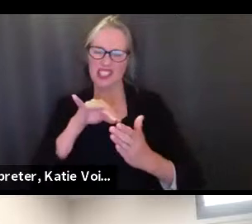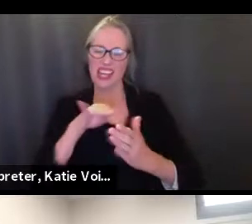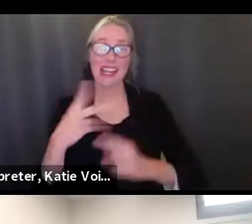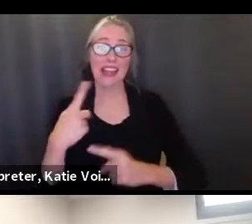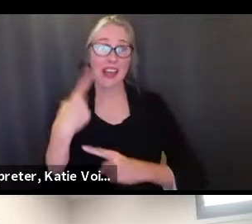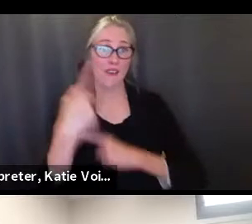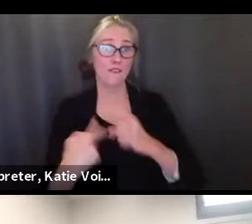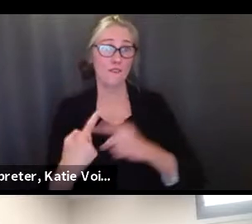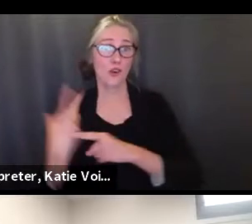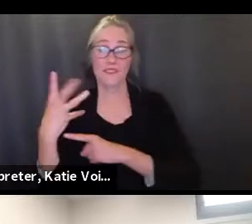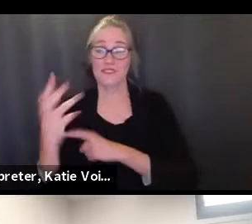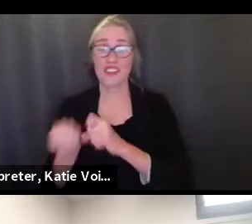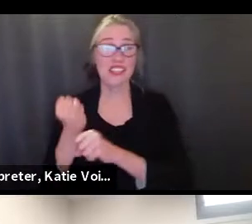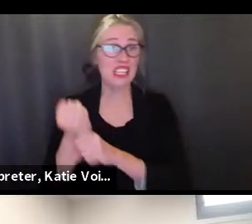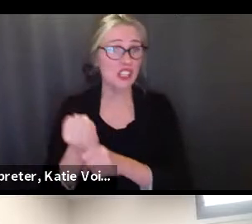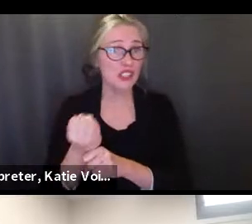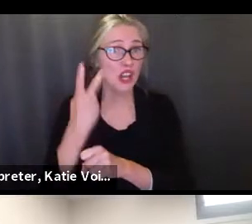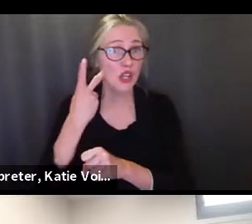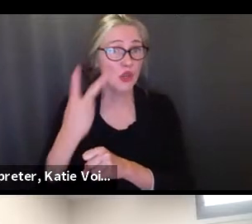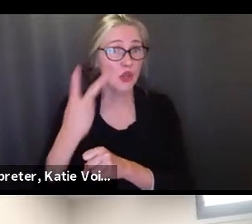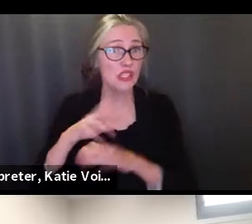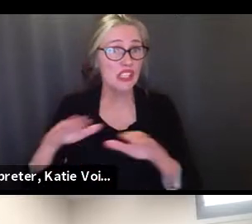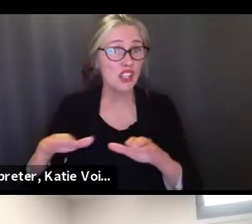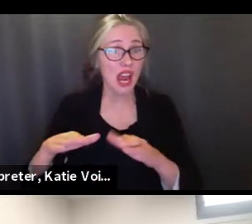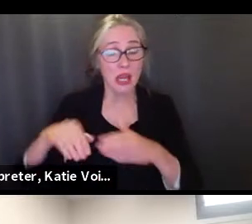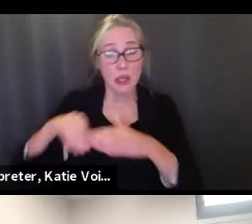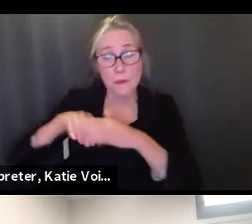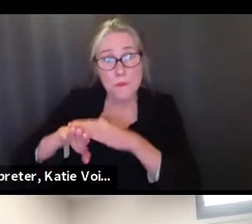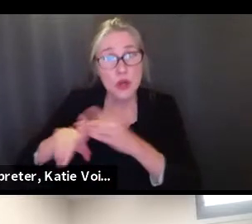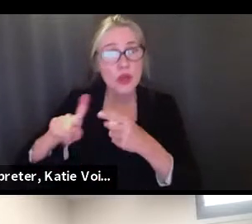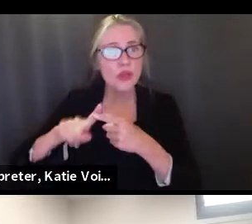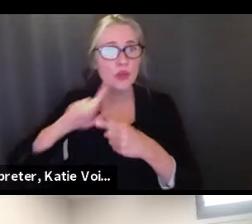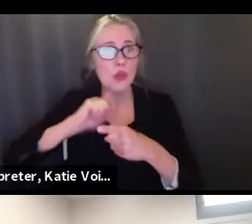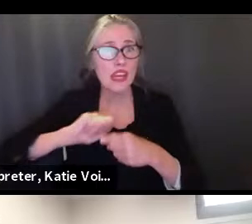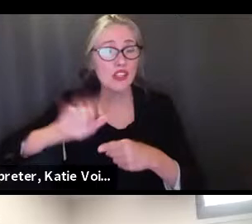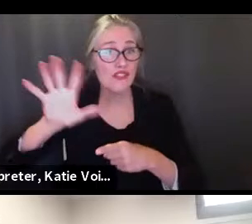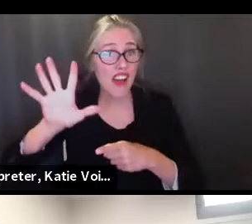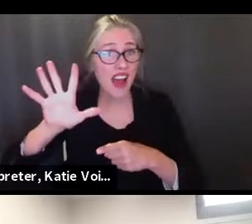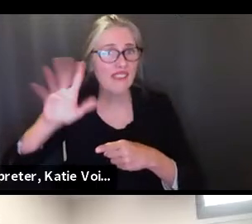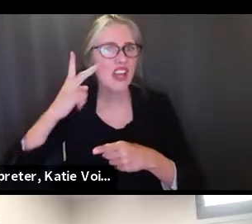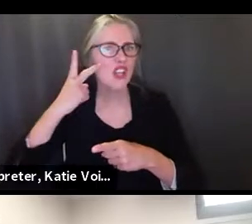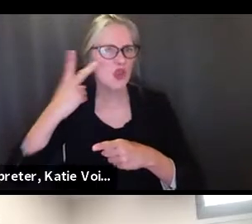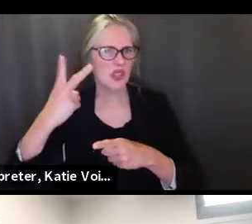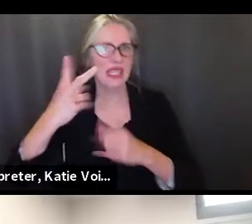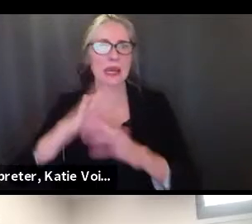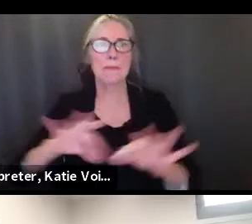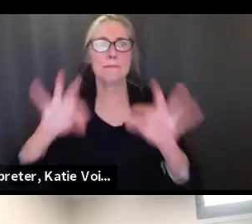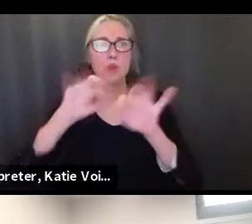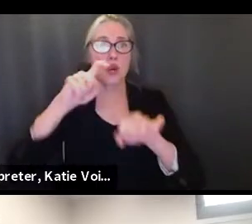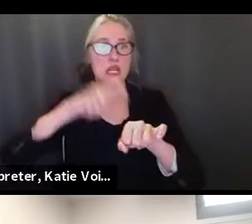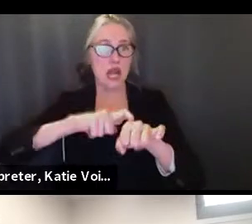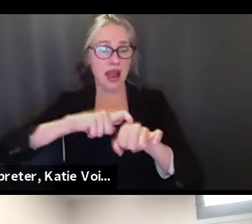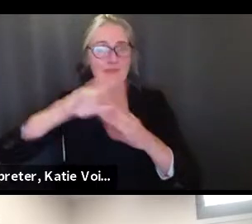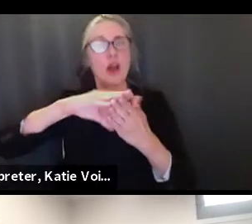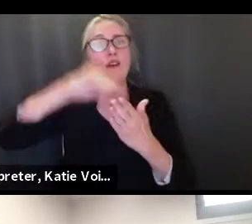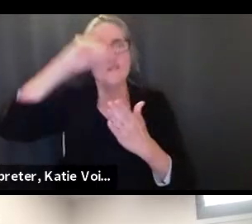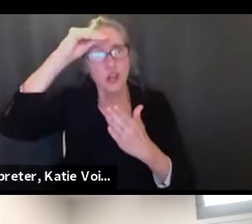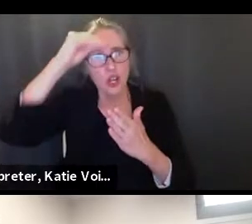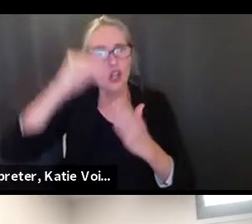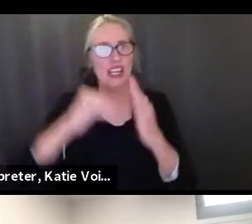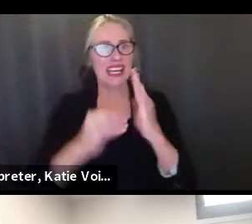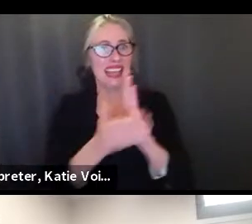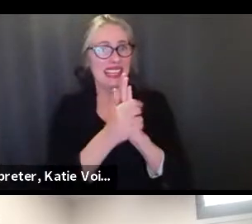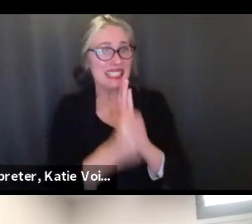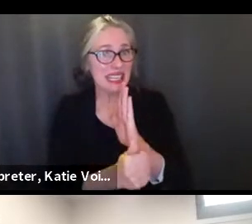child is given from birth through age 5 lays the foundation for pre-reading and pre-math skills that are essential for success in